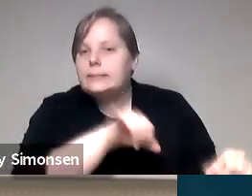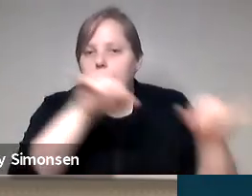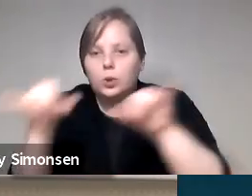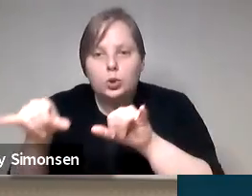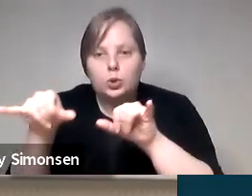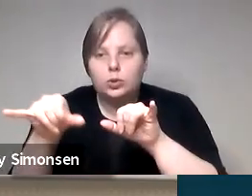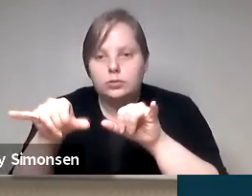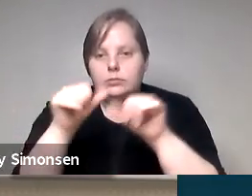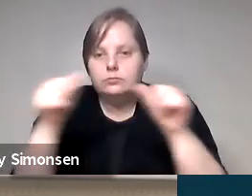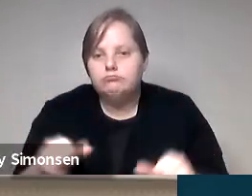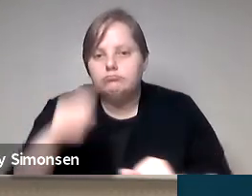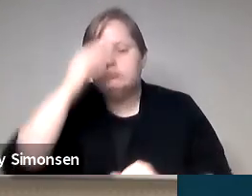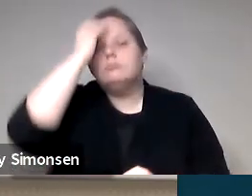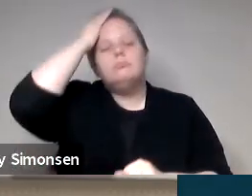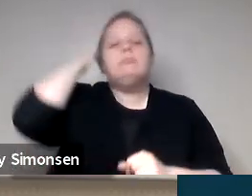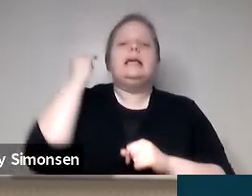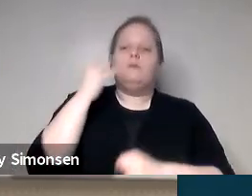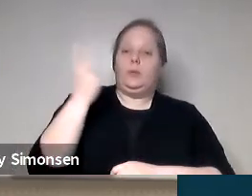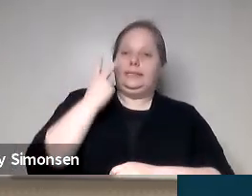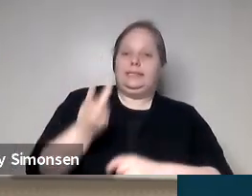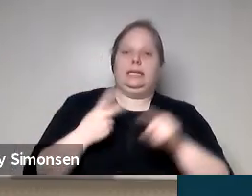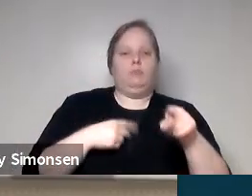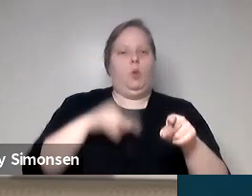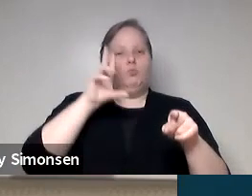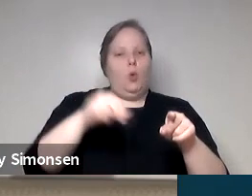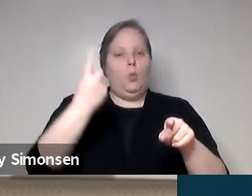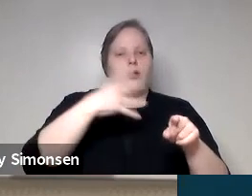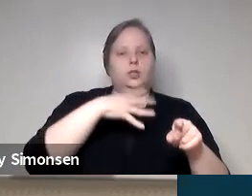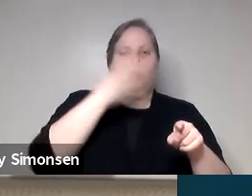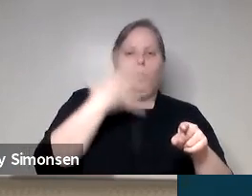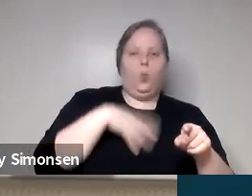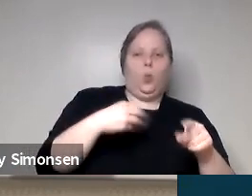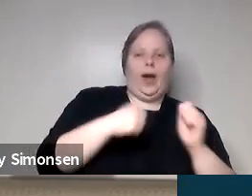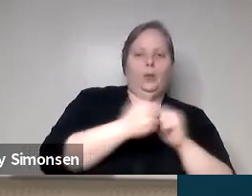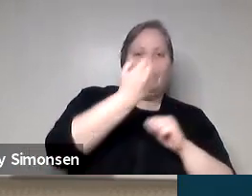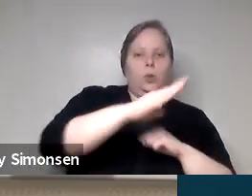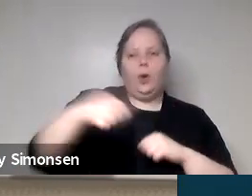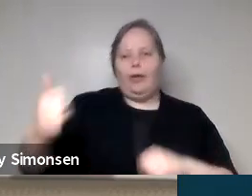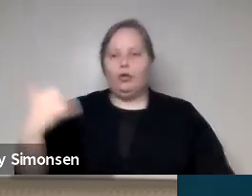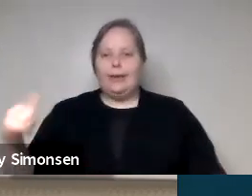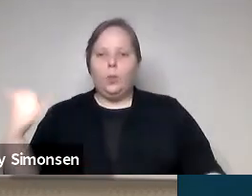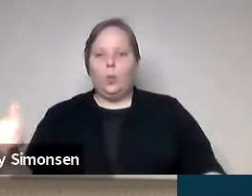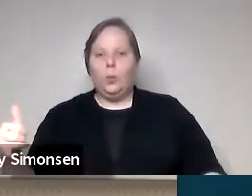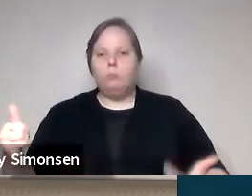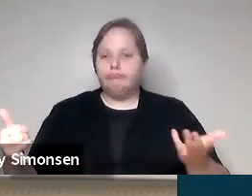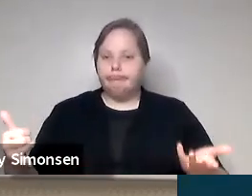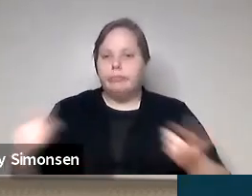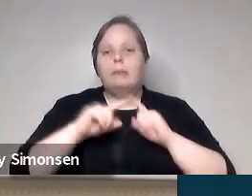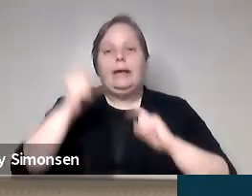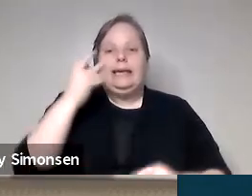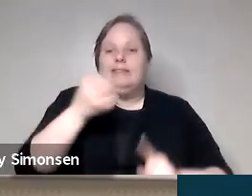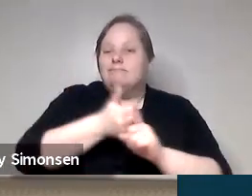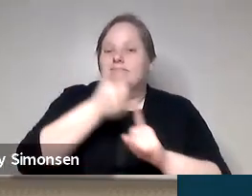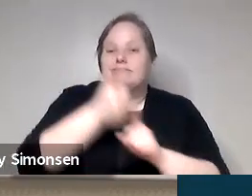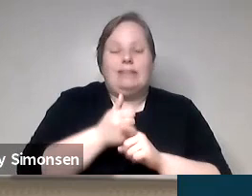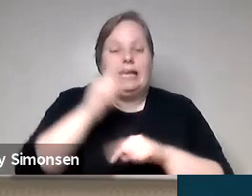you are a sighted person, you're like, well, no, they're not. One's white and blue and the other one's yellow. If you do not have